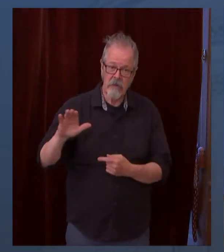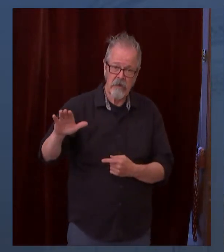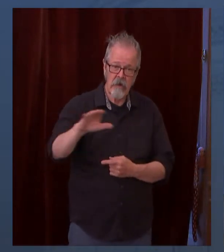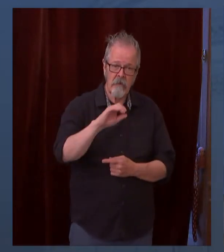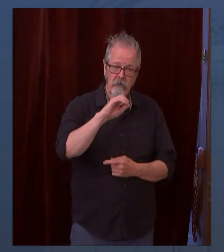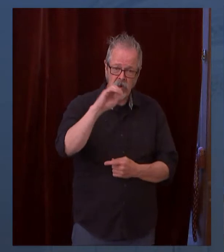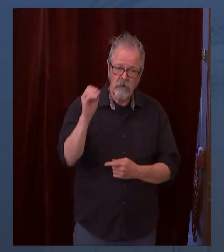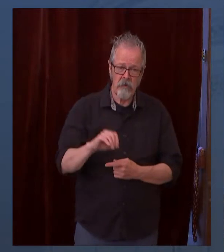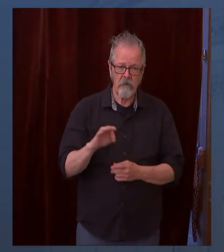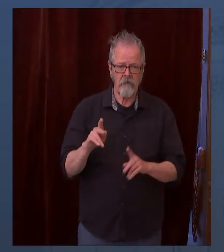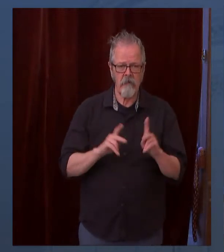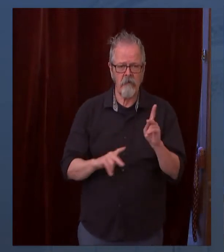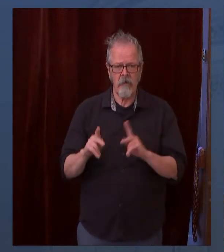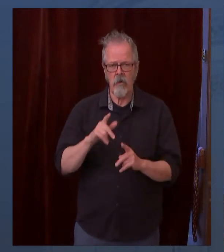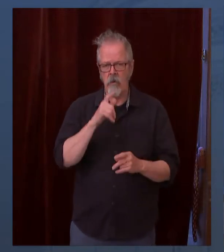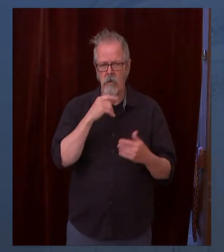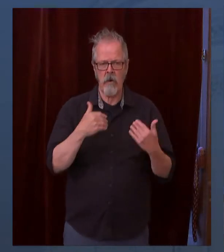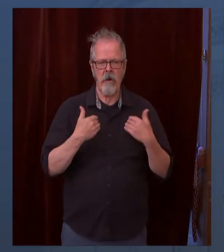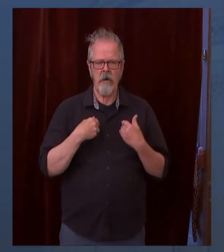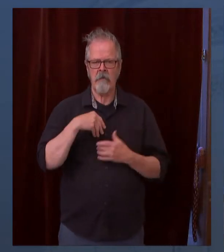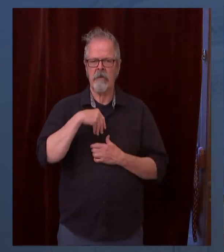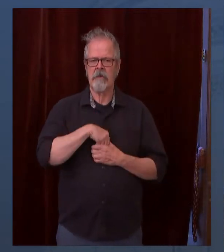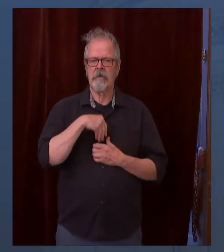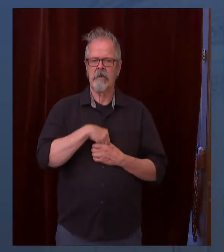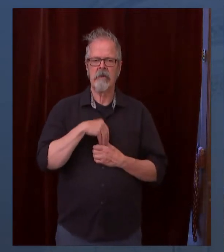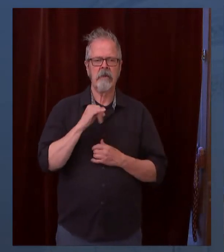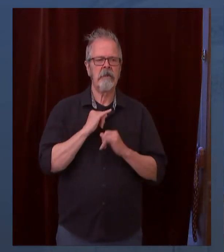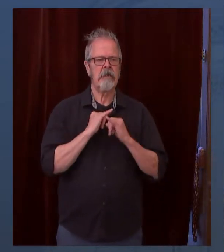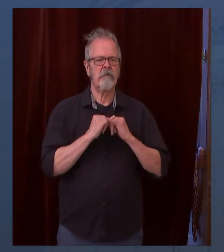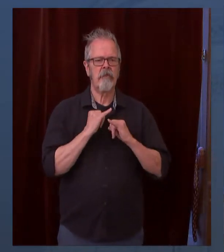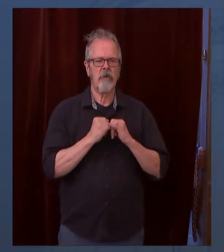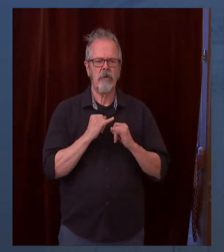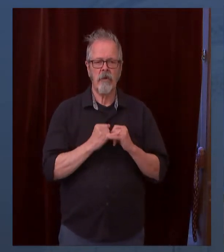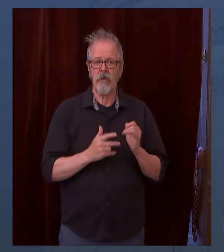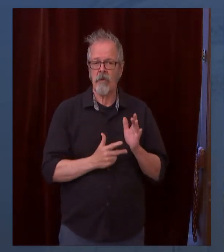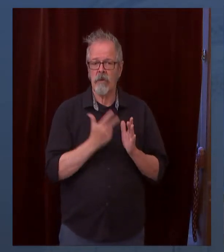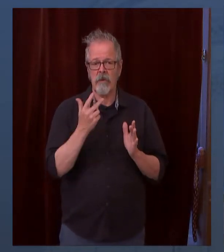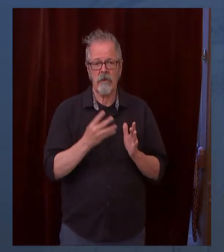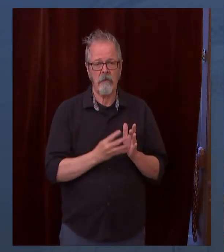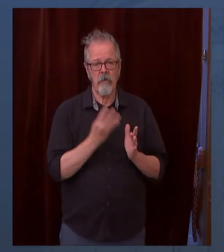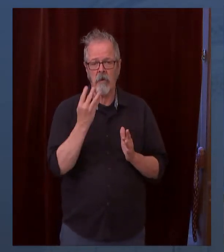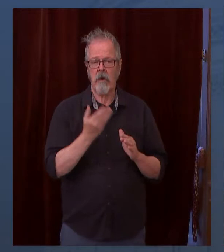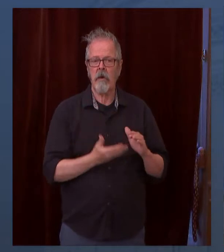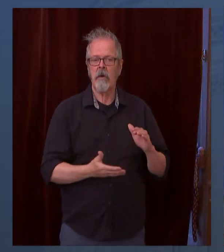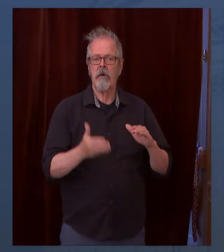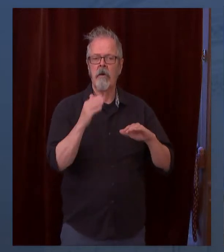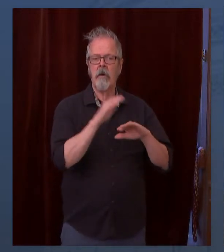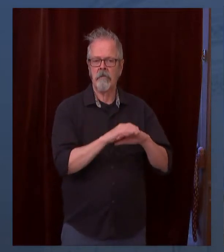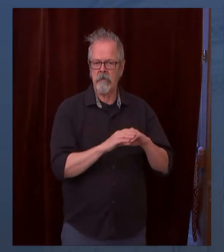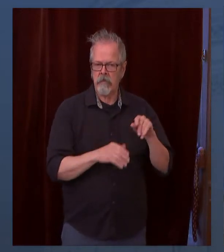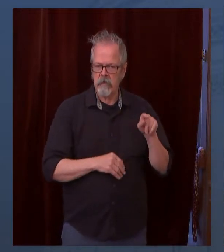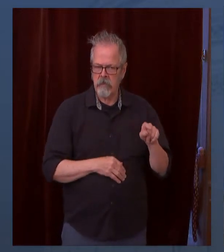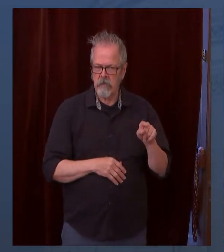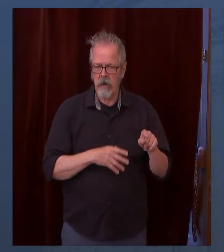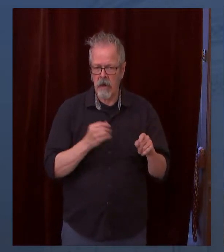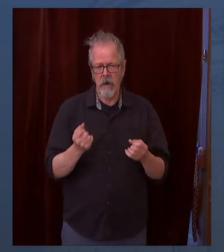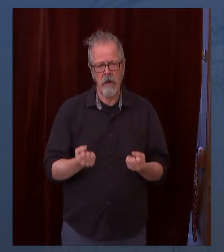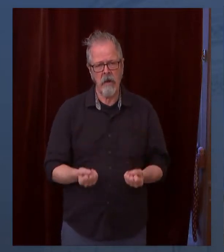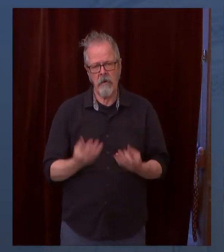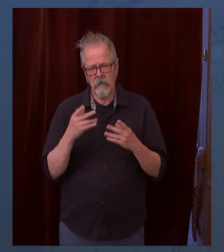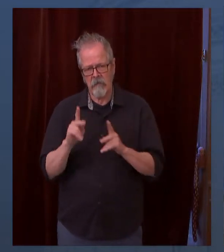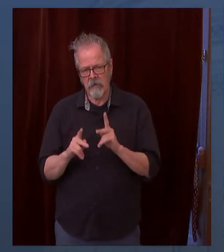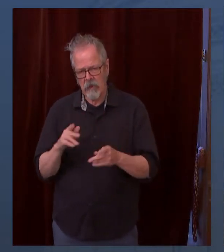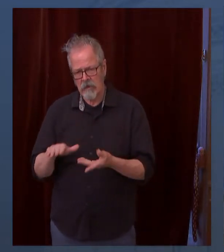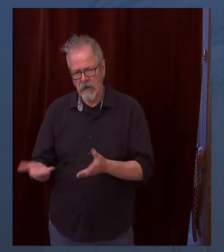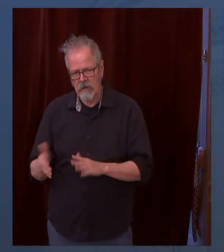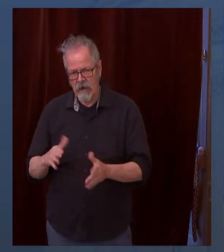have natural immunity today. But I wouldn't I would not trade our position with them with all their tens